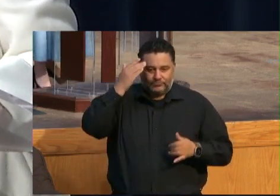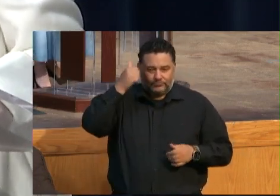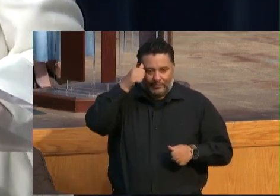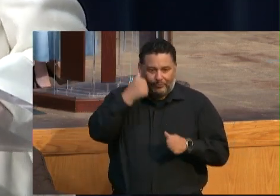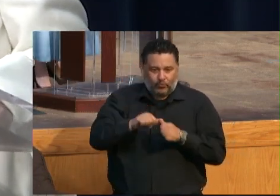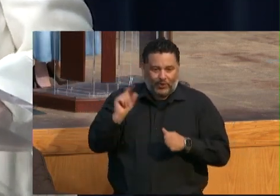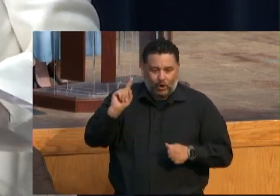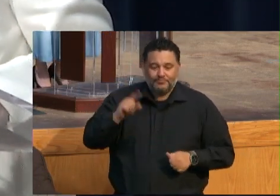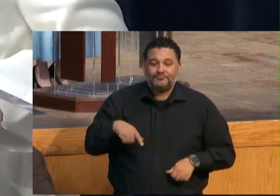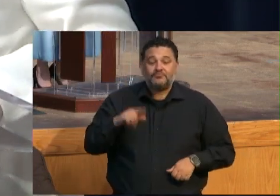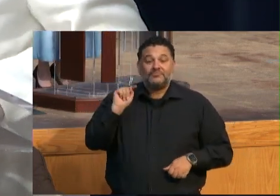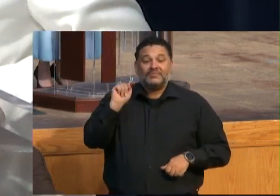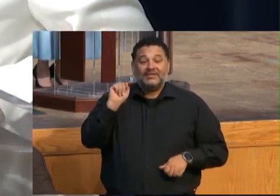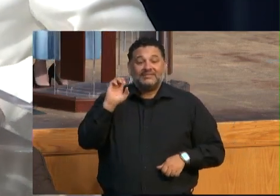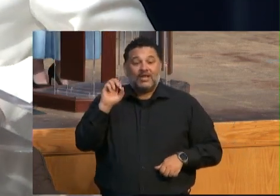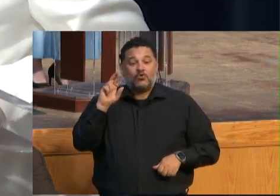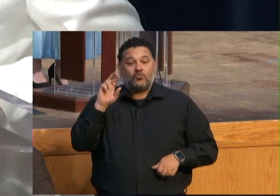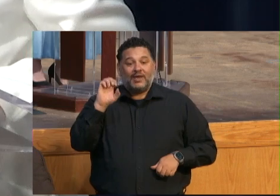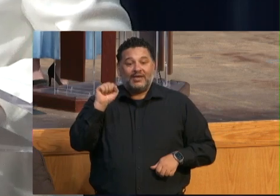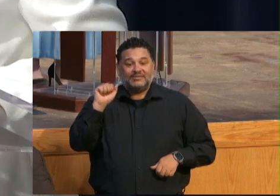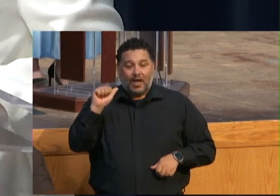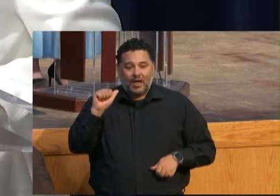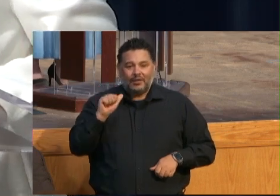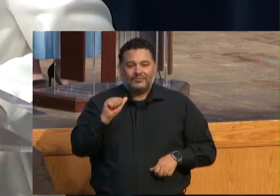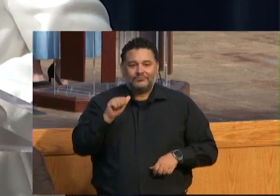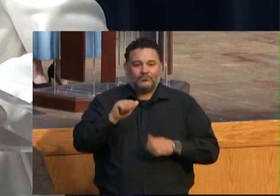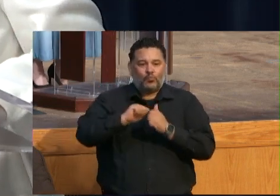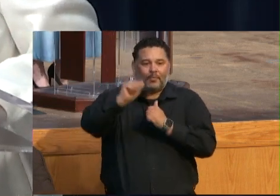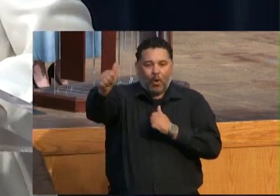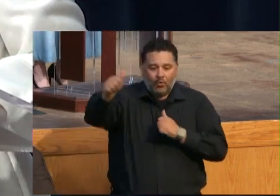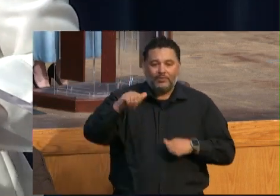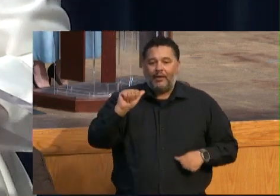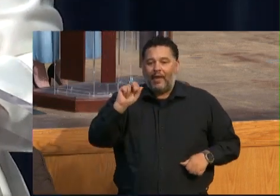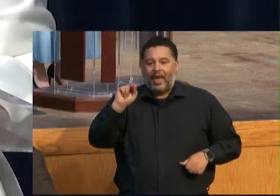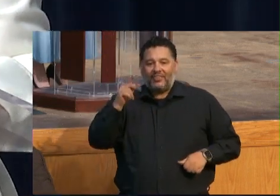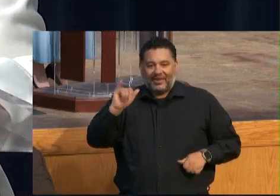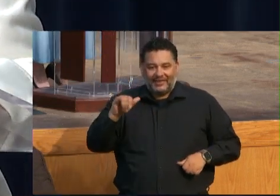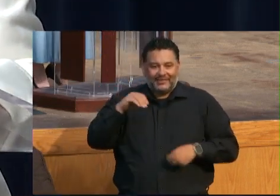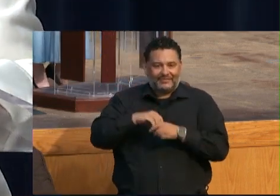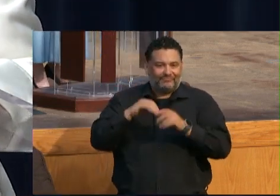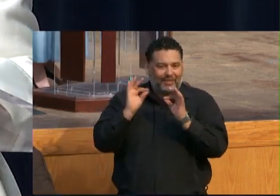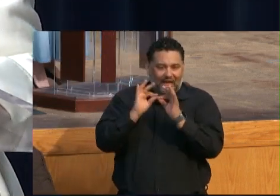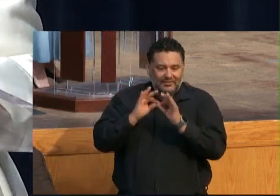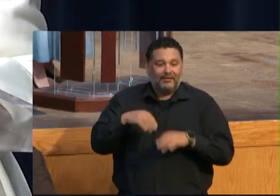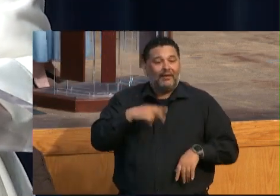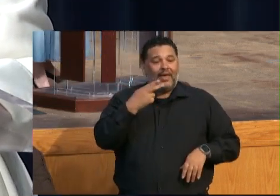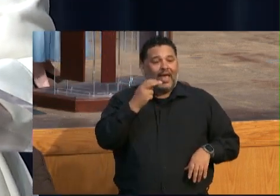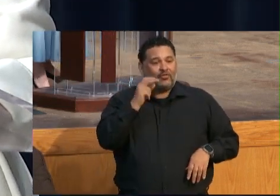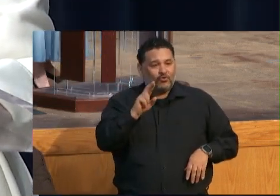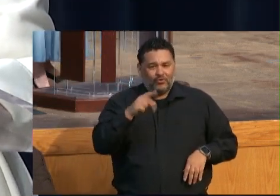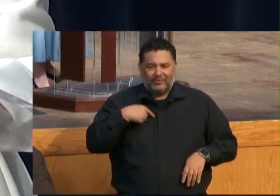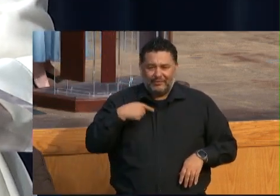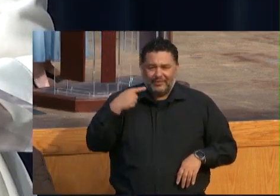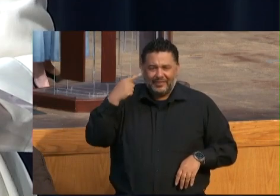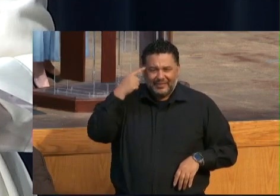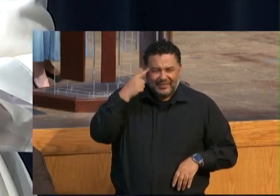Teresa was remote. Anthony, I think, was in Flagstaff. Heather, I think,